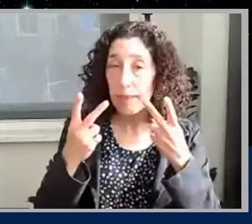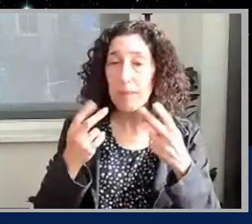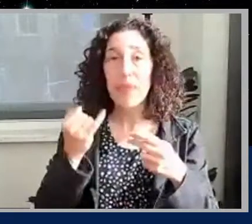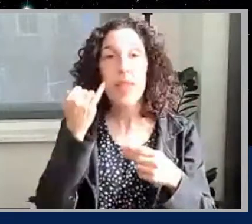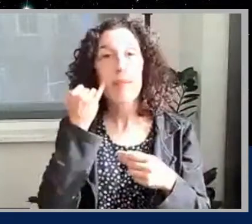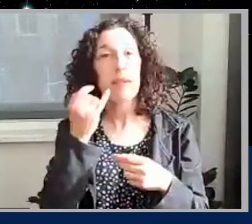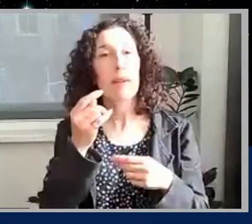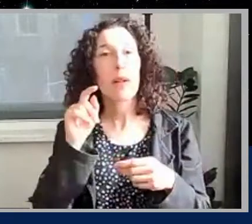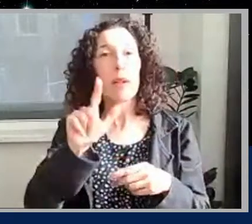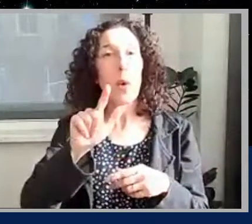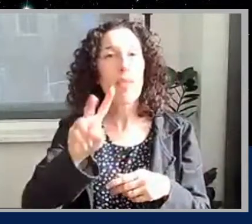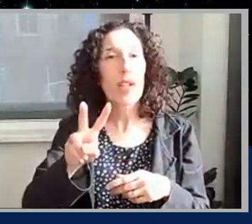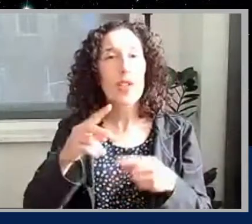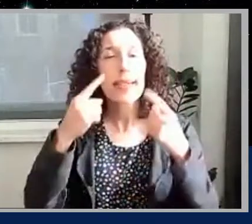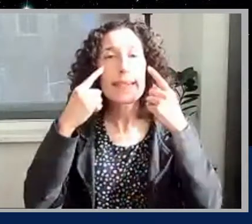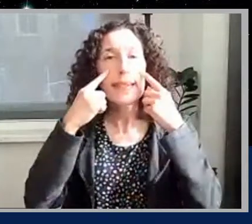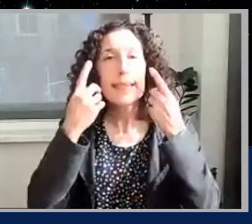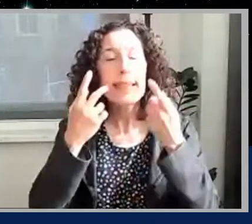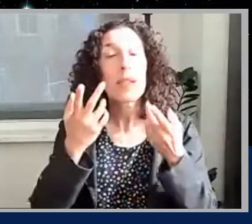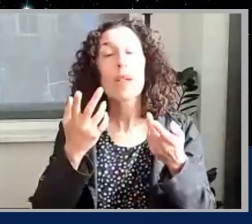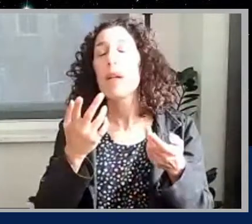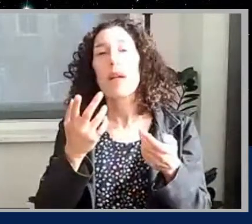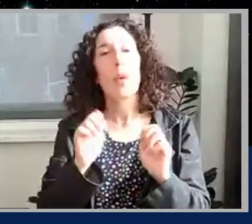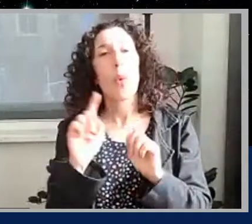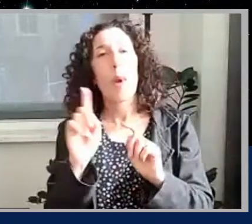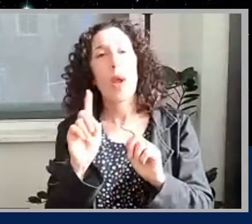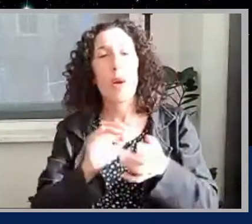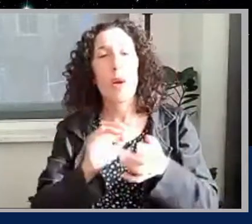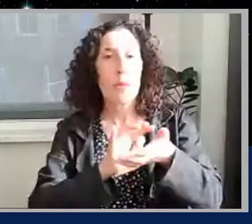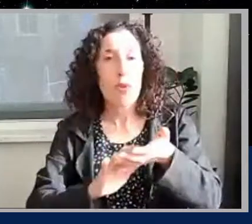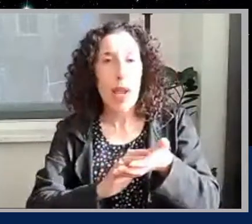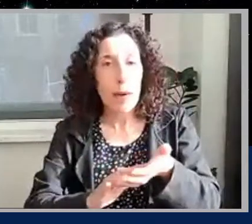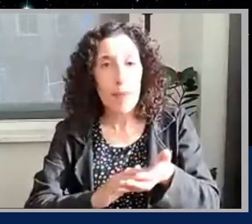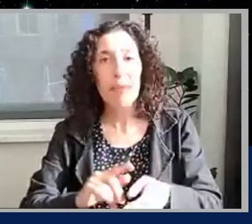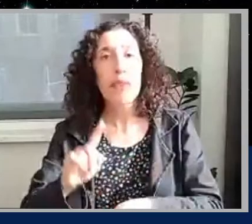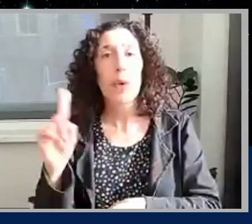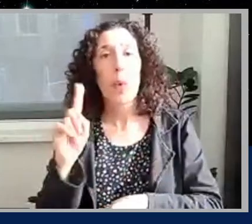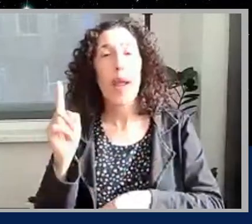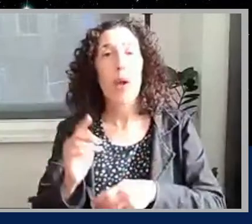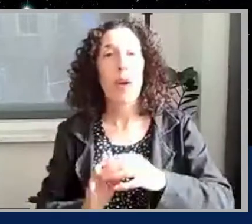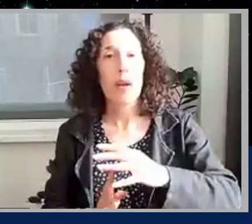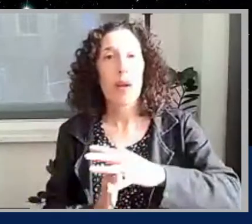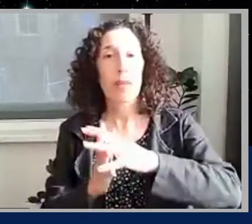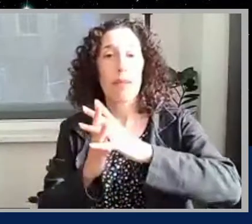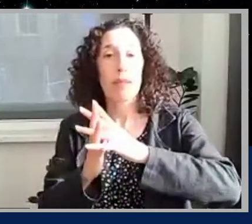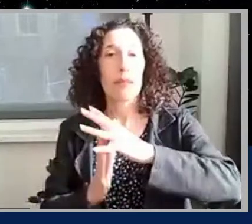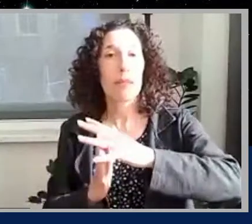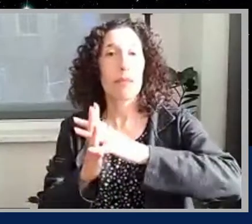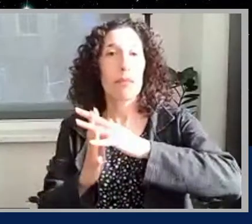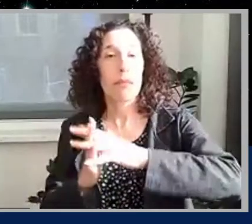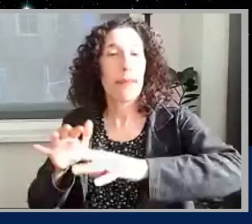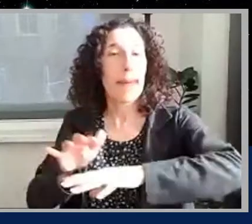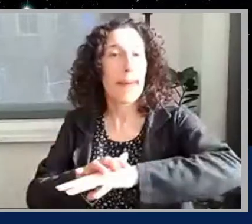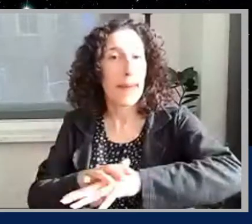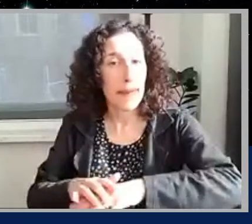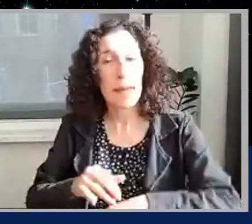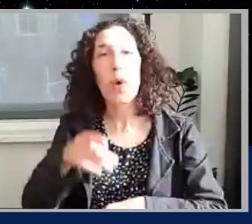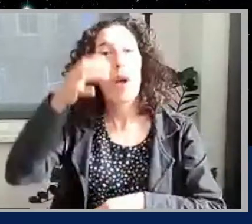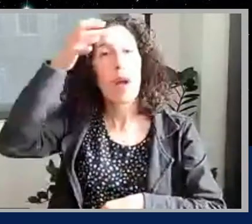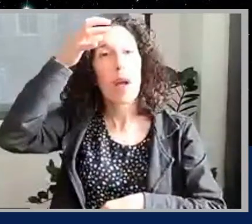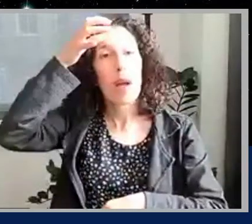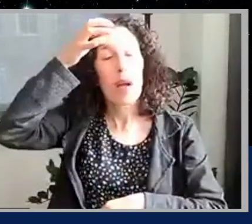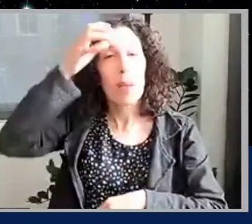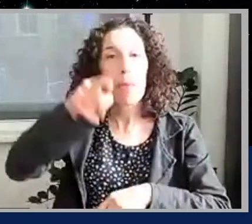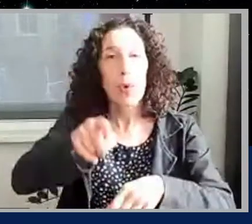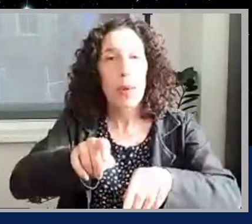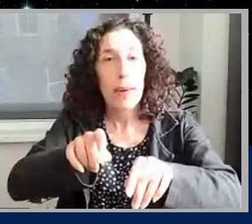typesetting language that doesn't let you easily jump around in the content of the paper. I mean, can you imagine having to memorize an